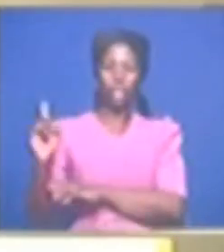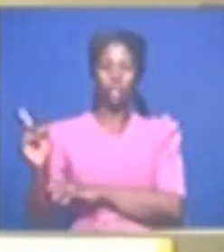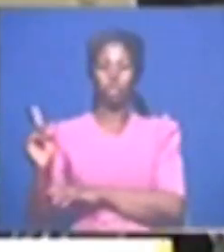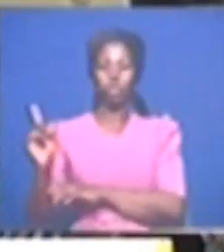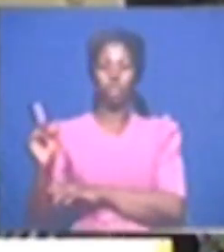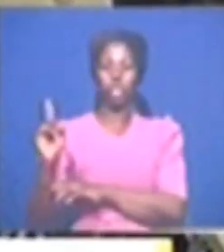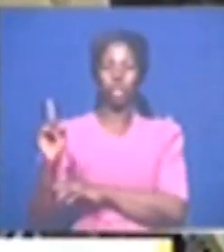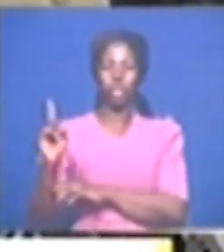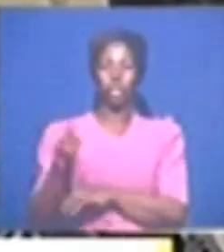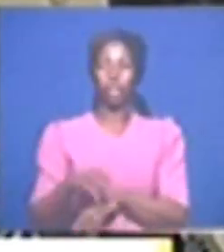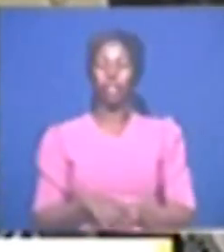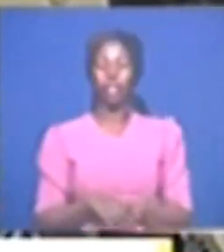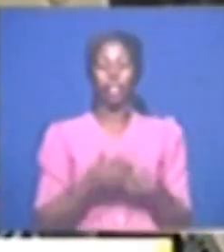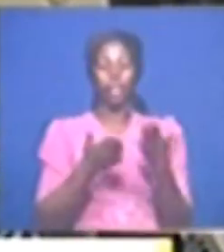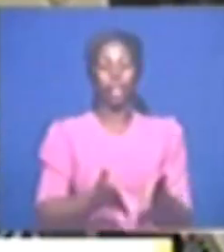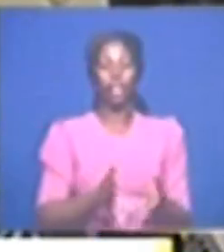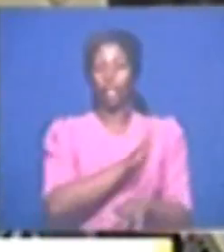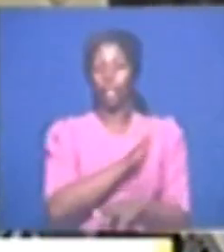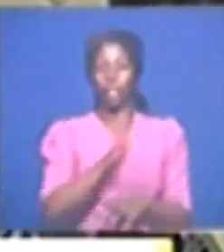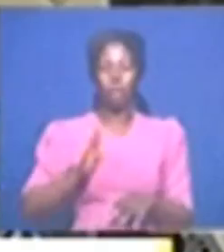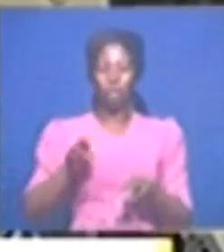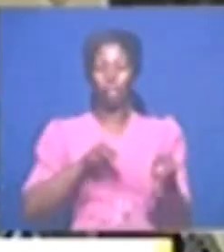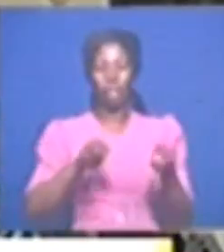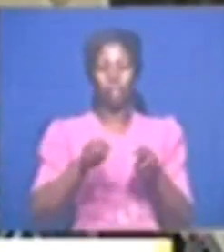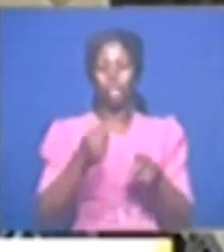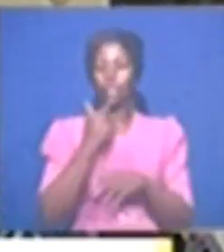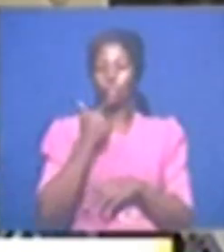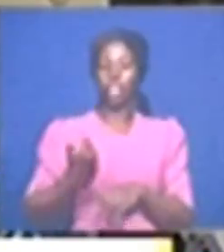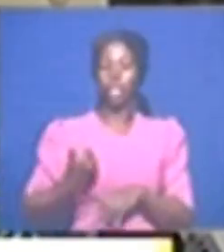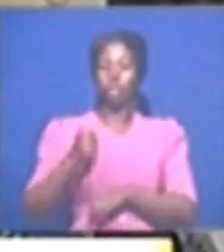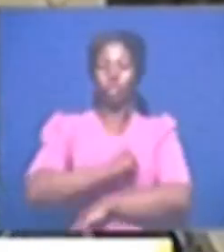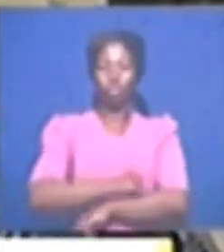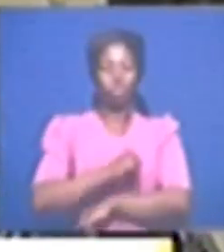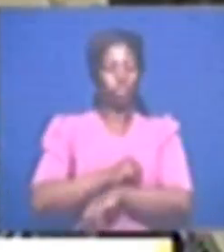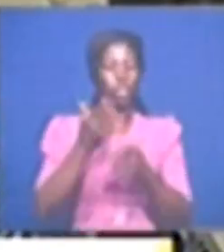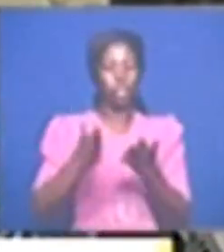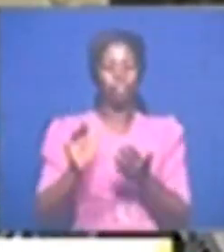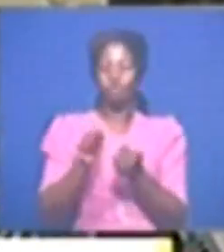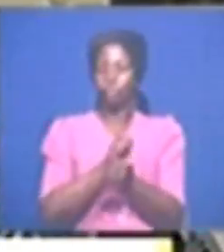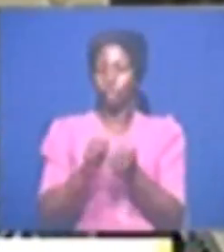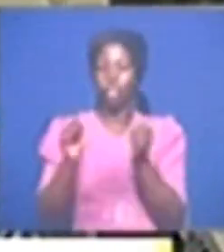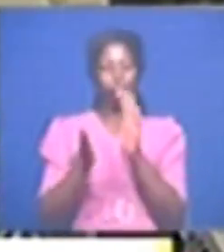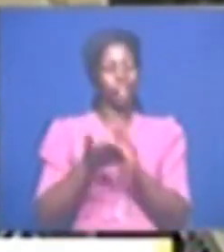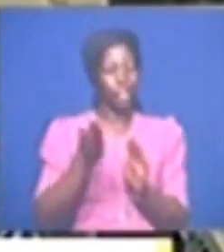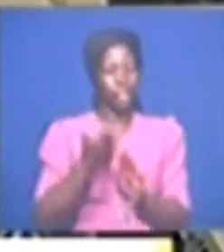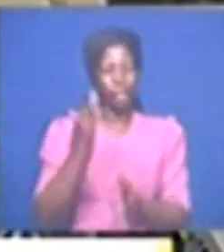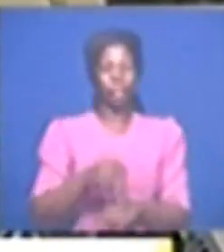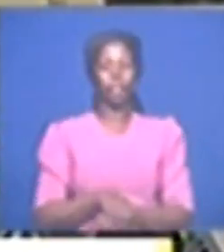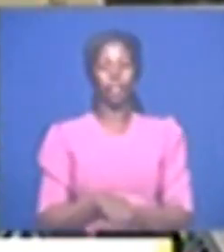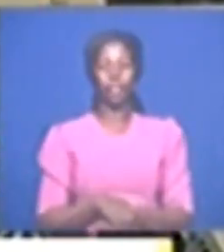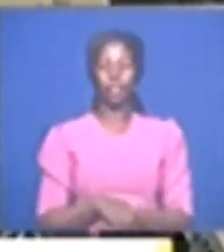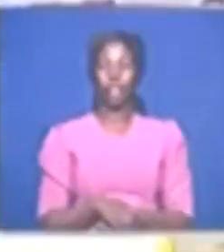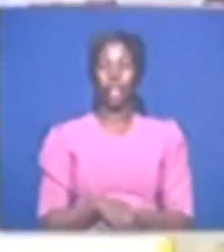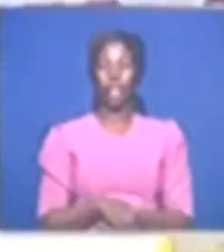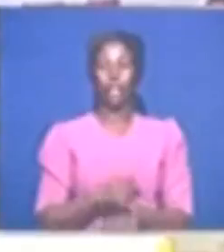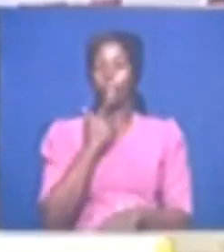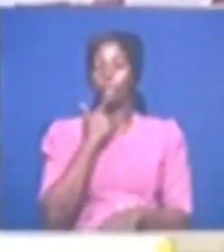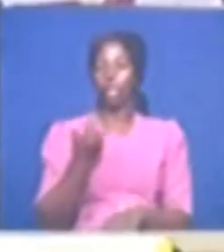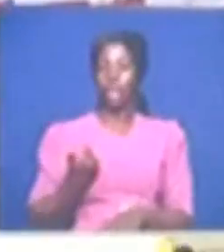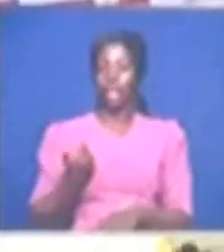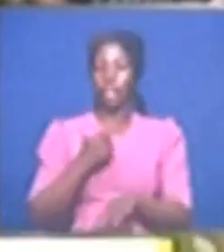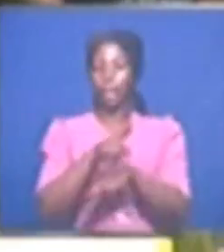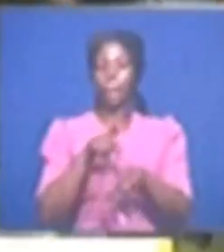The current board of management of Moi Girls School, Nairobi, is dissolved with immediate effect. Moi Girls principal forced